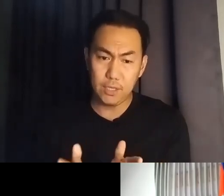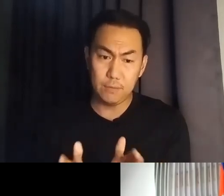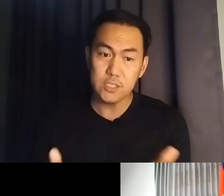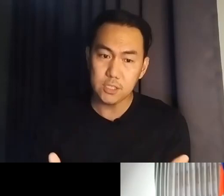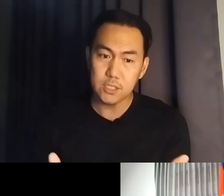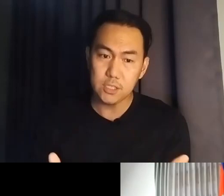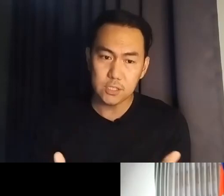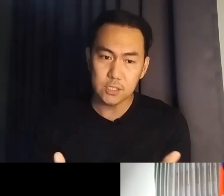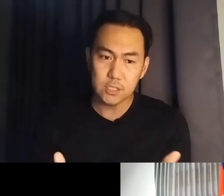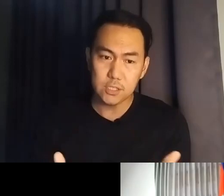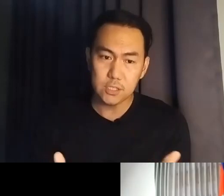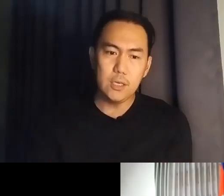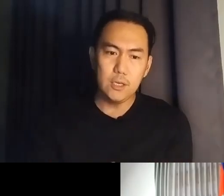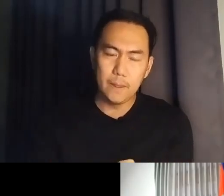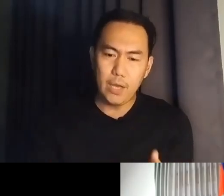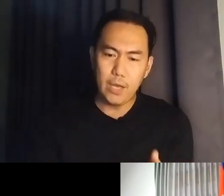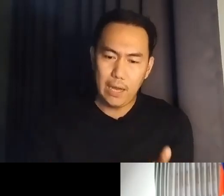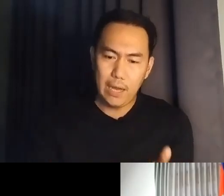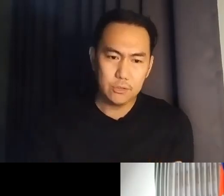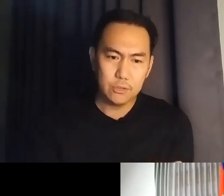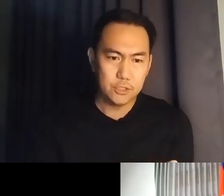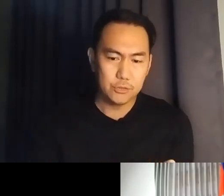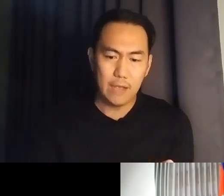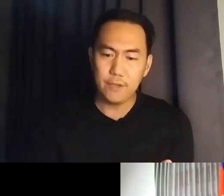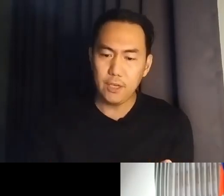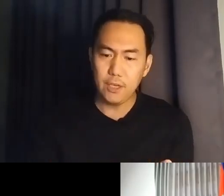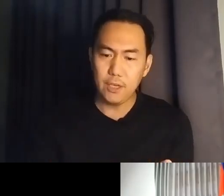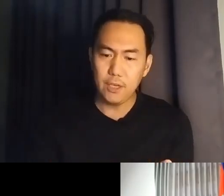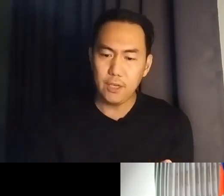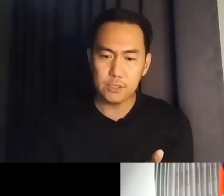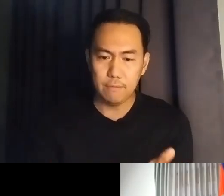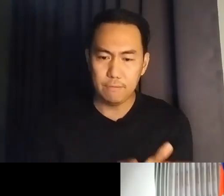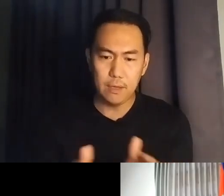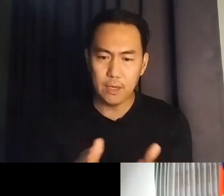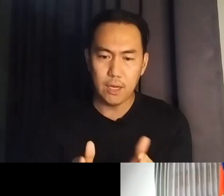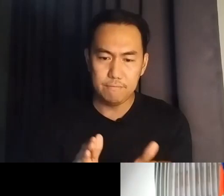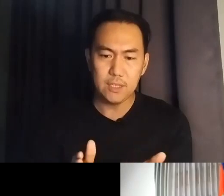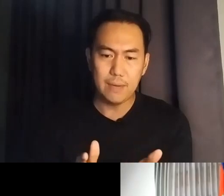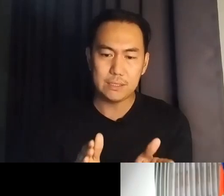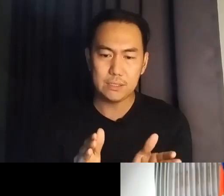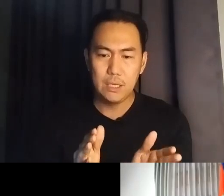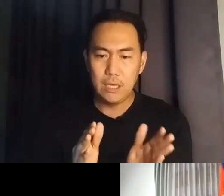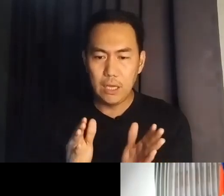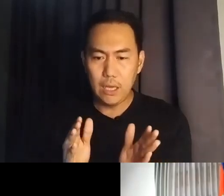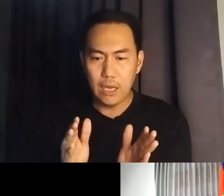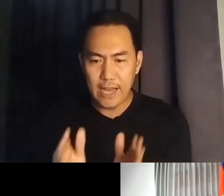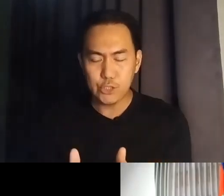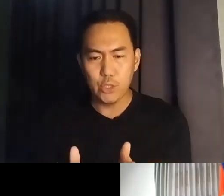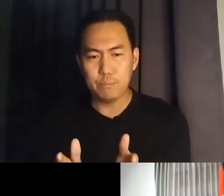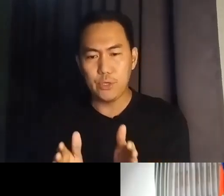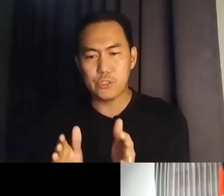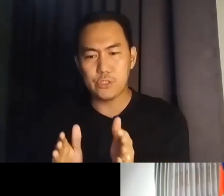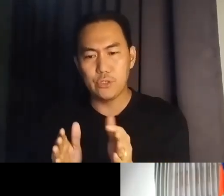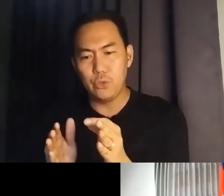trafficking victim. For instance, the ASEAN Convention on Trafficking in Person defines a victim as a